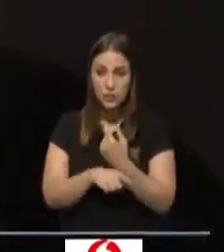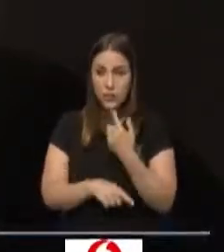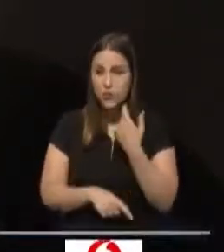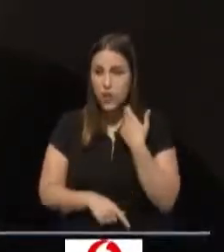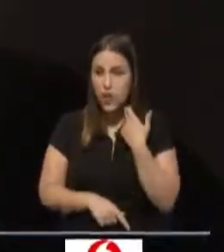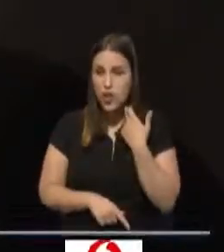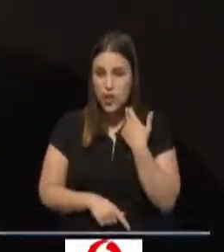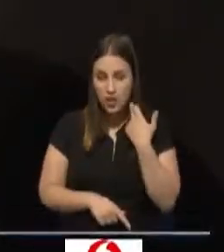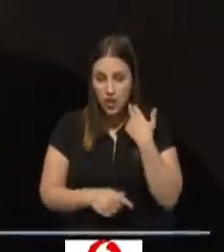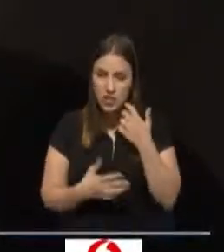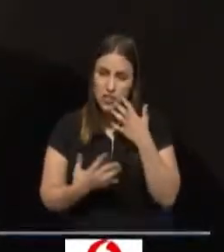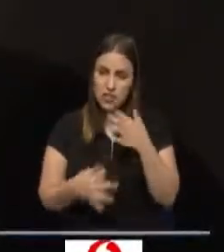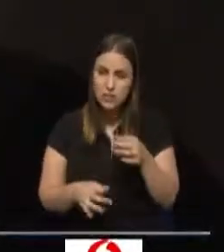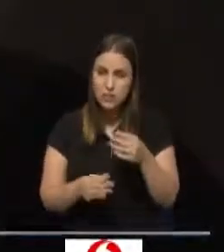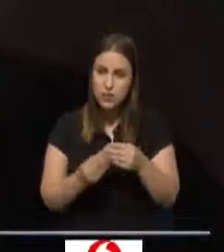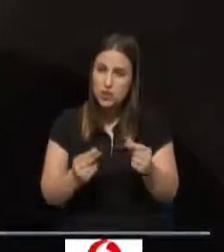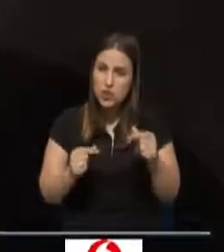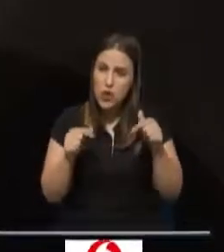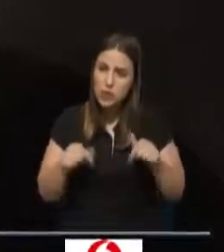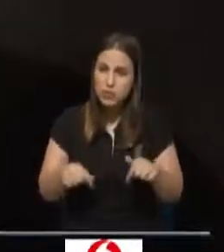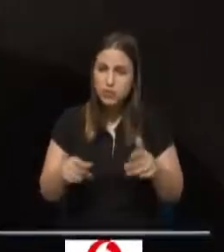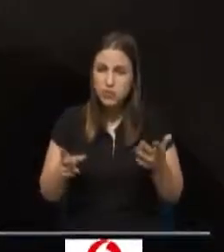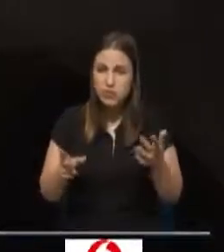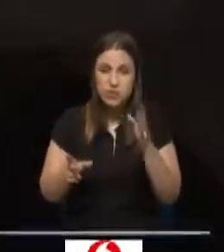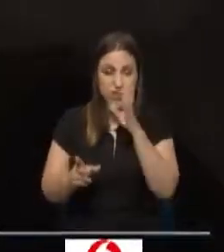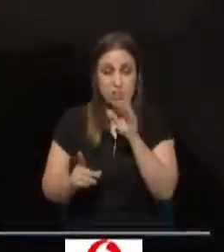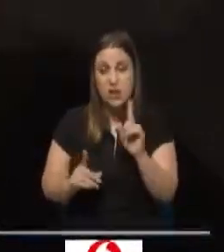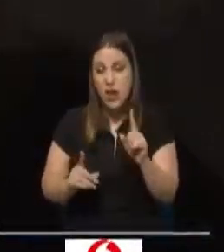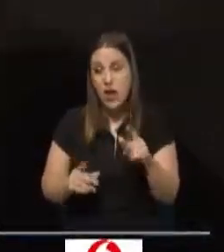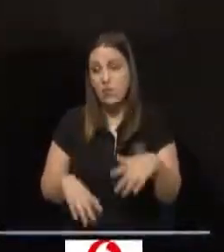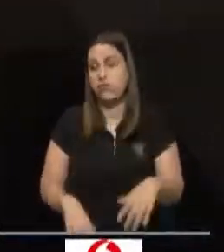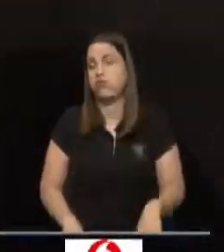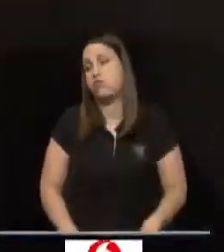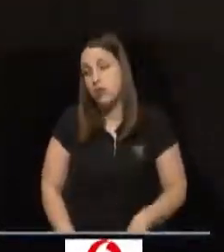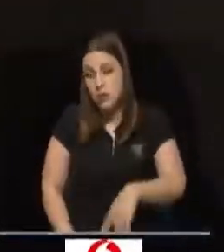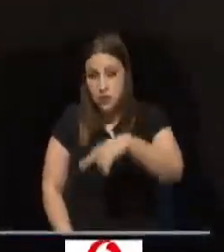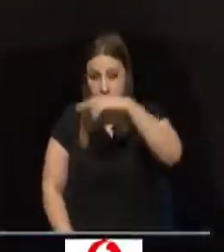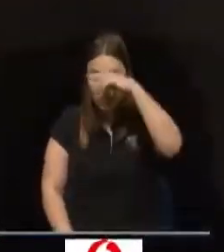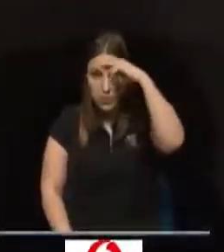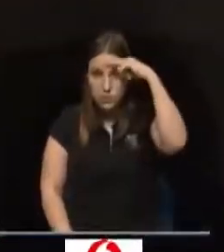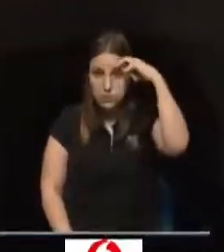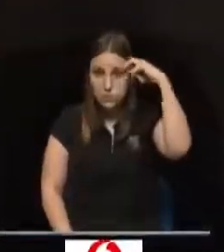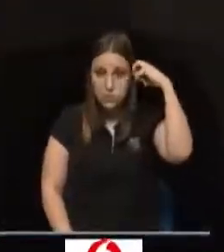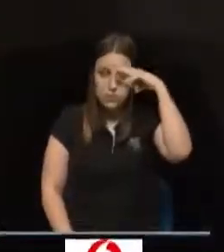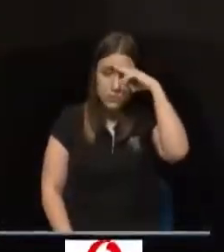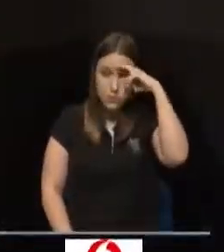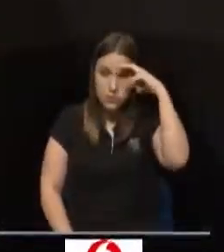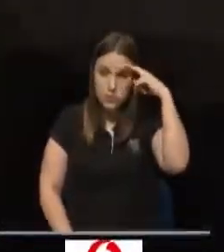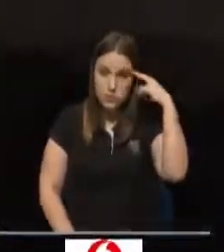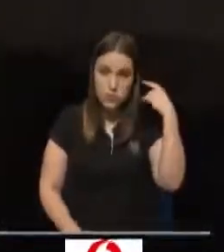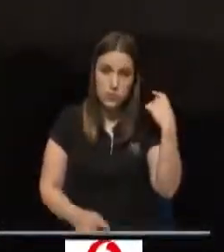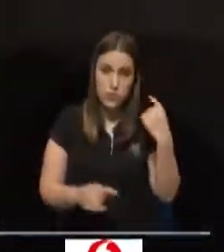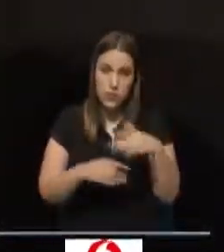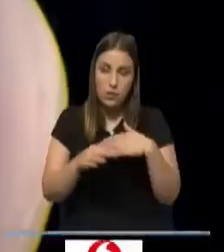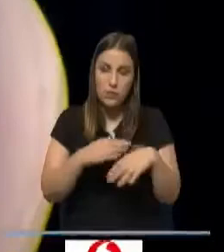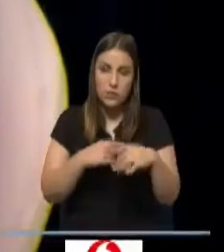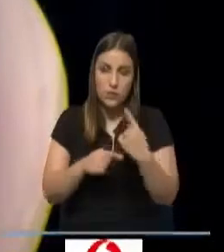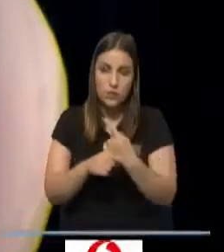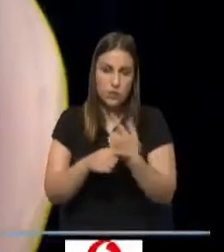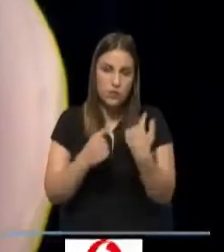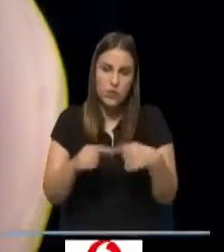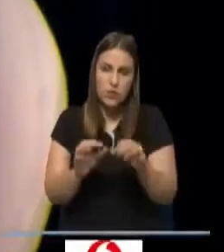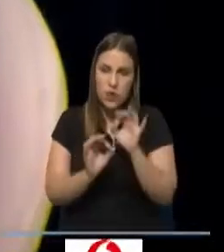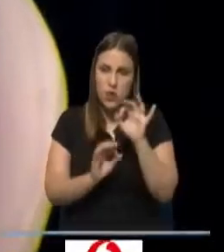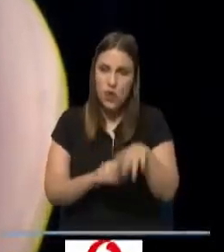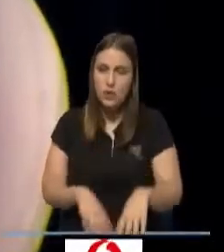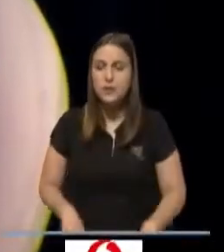wish list in the buckets, but we'll have to try to sort this out soon, or else we're going to be in a spot